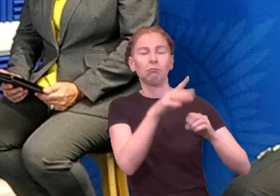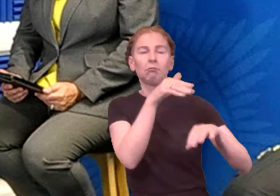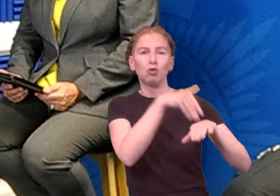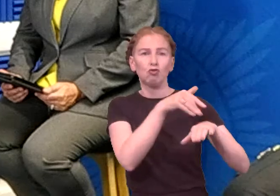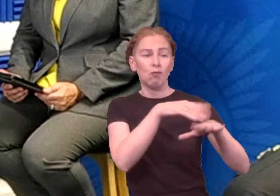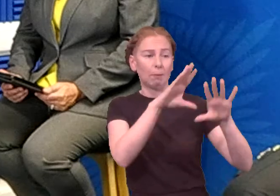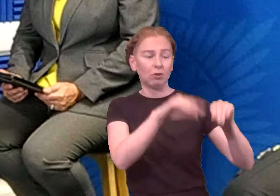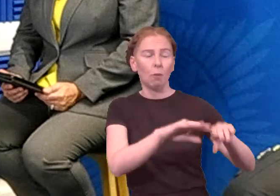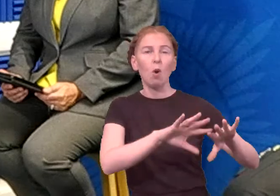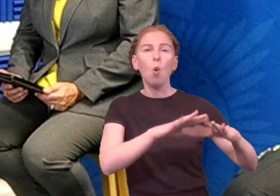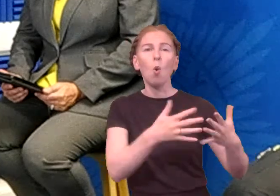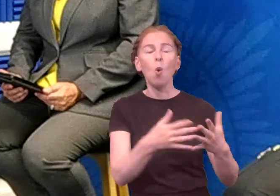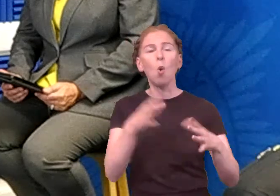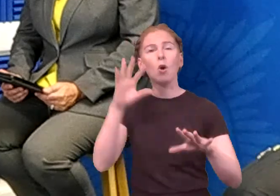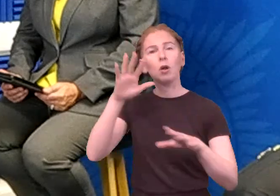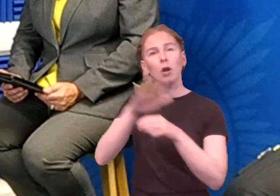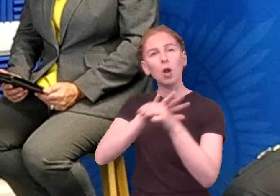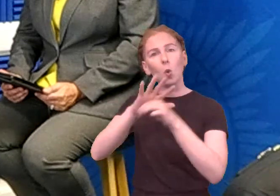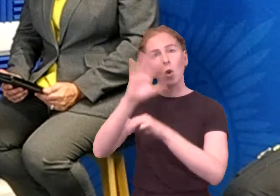authority and